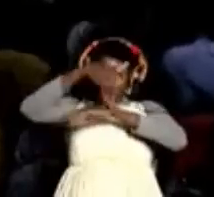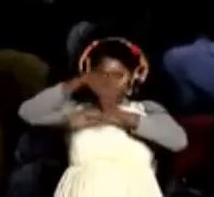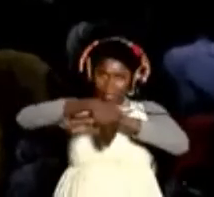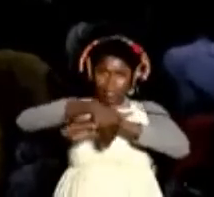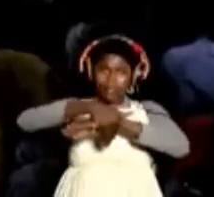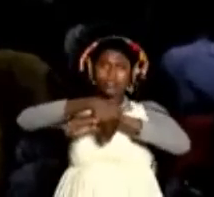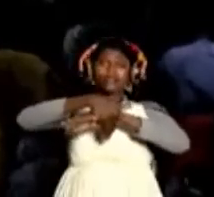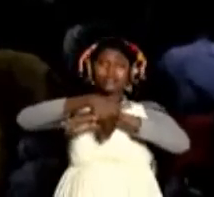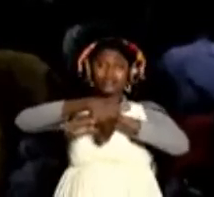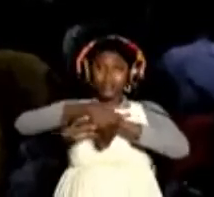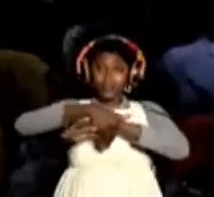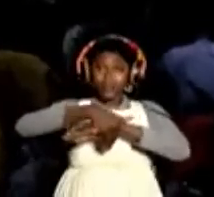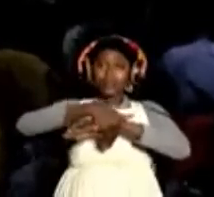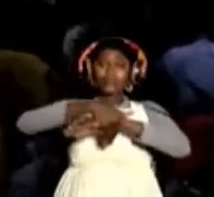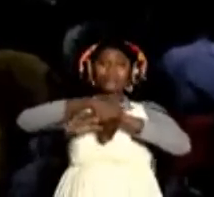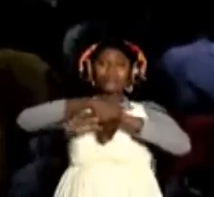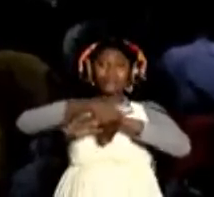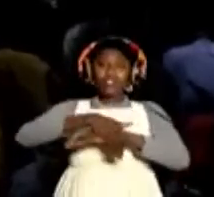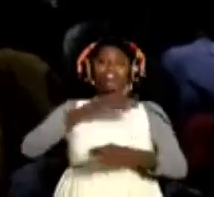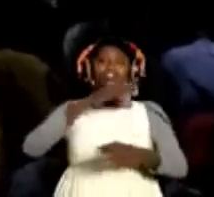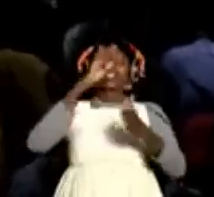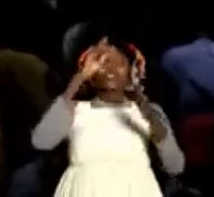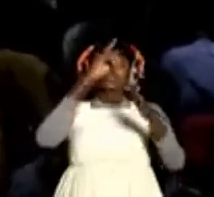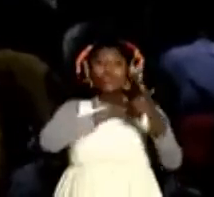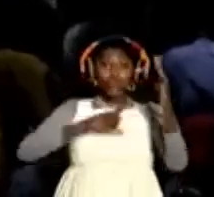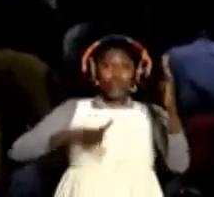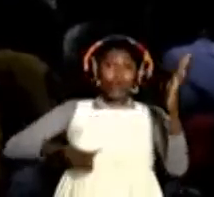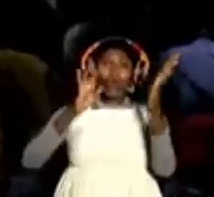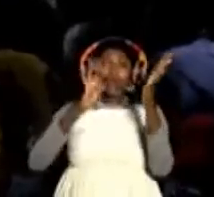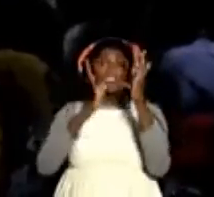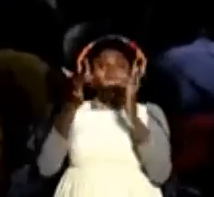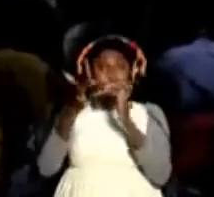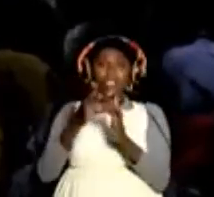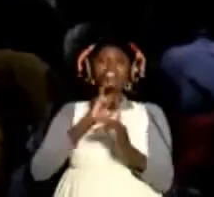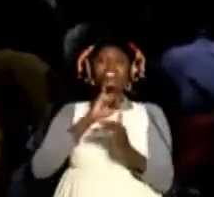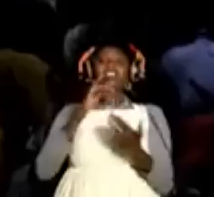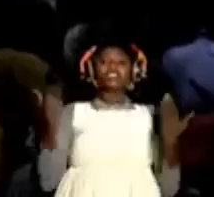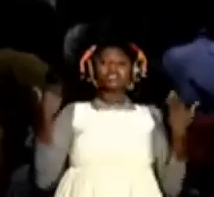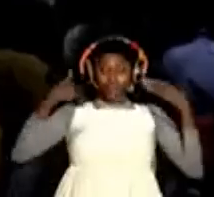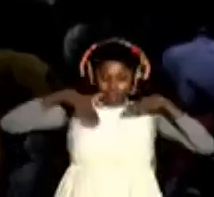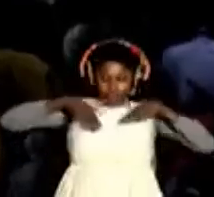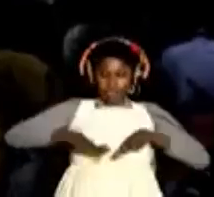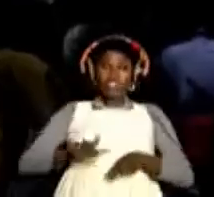tonight, the Lord Jesus is here to clothe you again.